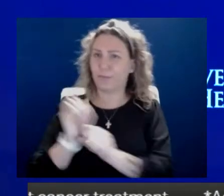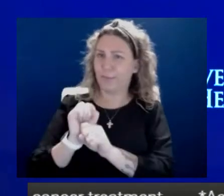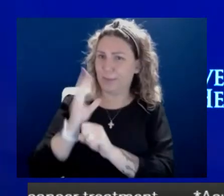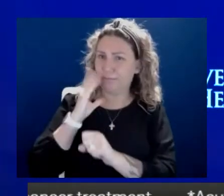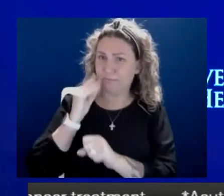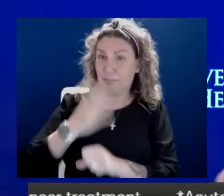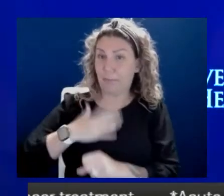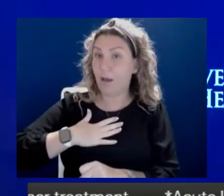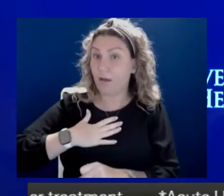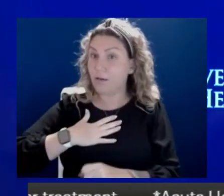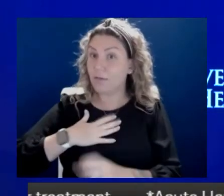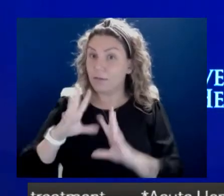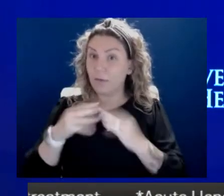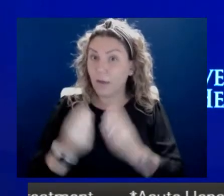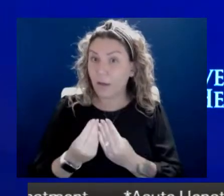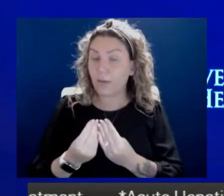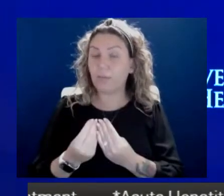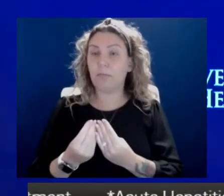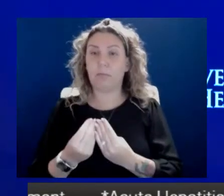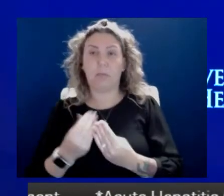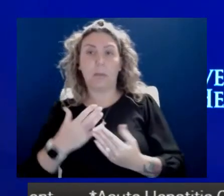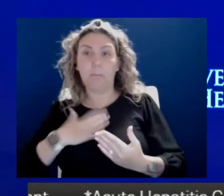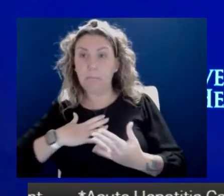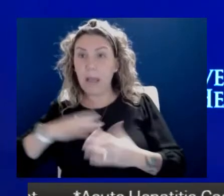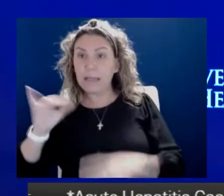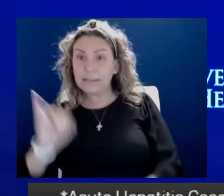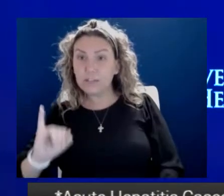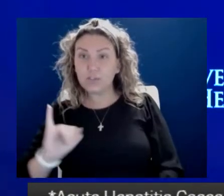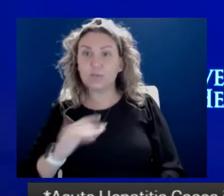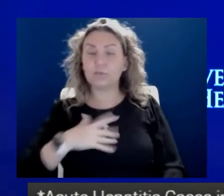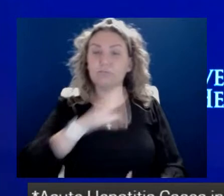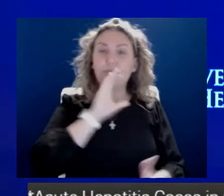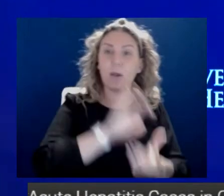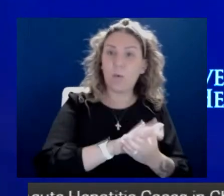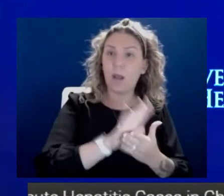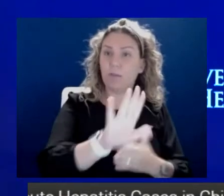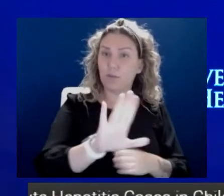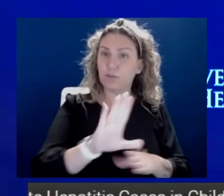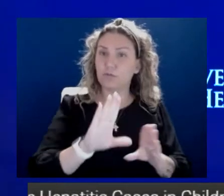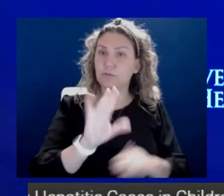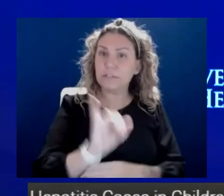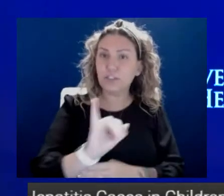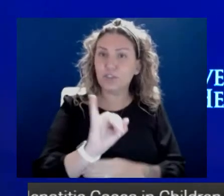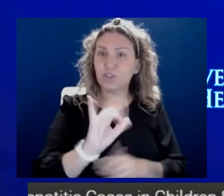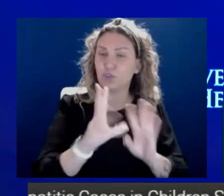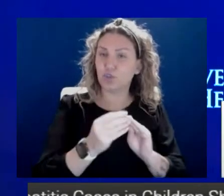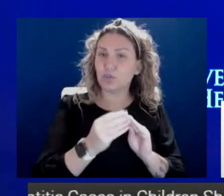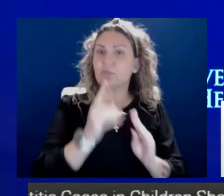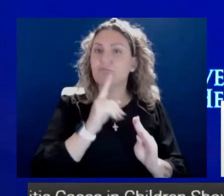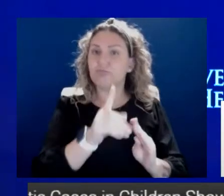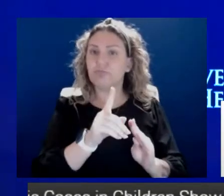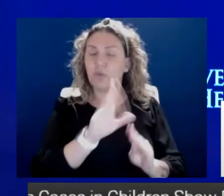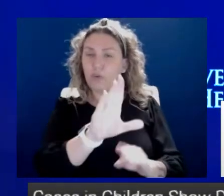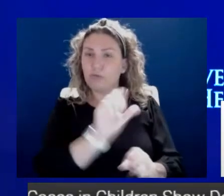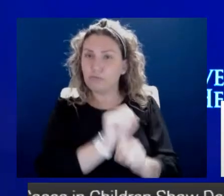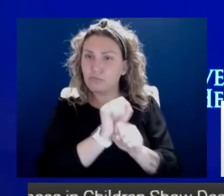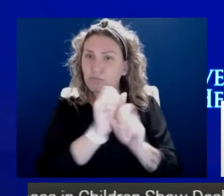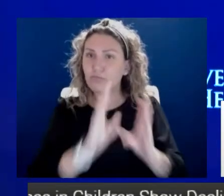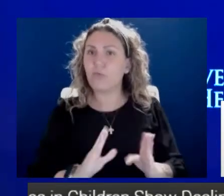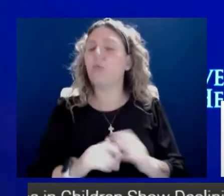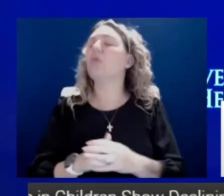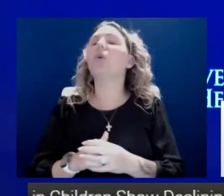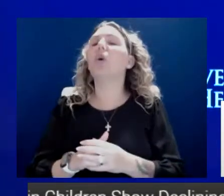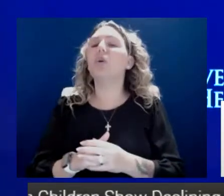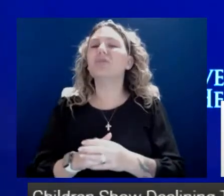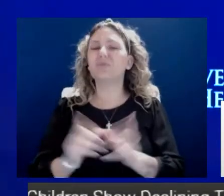my insurance. My wife has her own insurance from her employer. And we always find that they're a little bit different. And so I